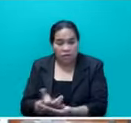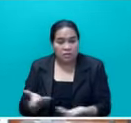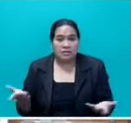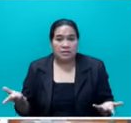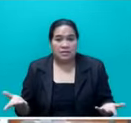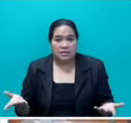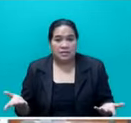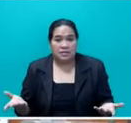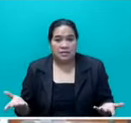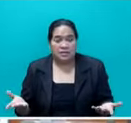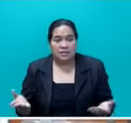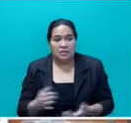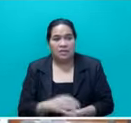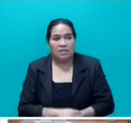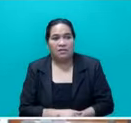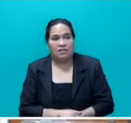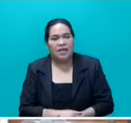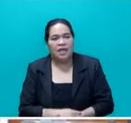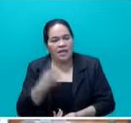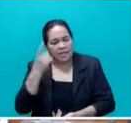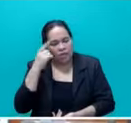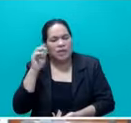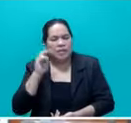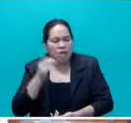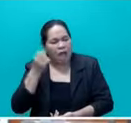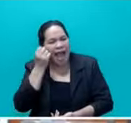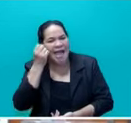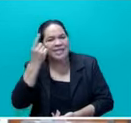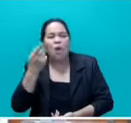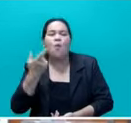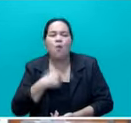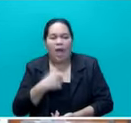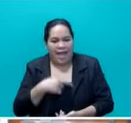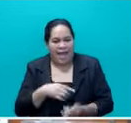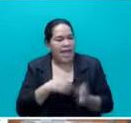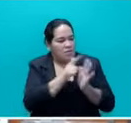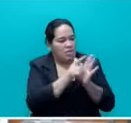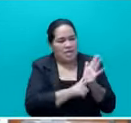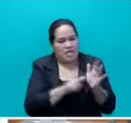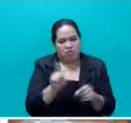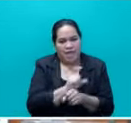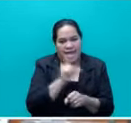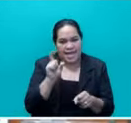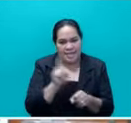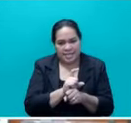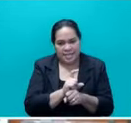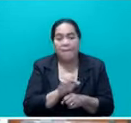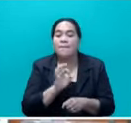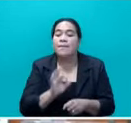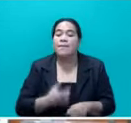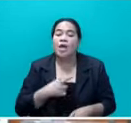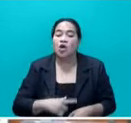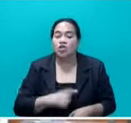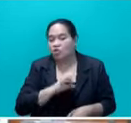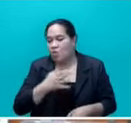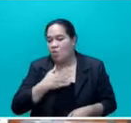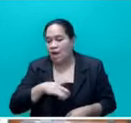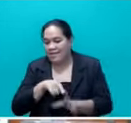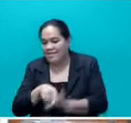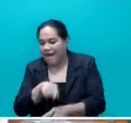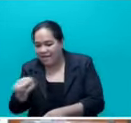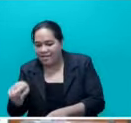think we have to understand why we have these laws in place. We don't want these teenagers to go and have